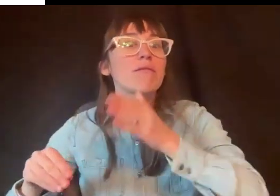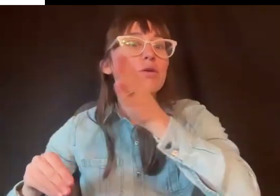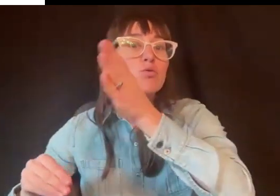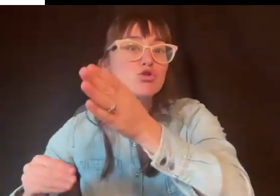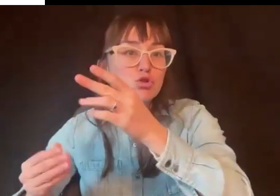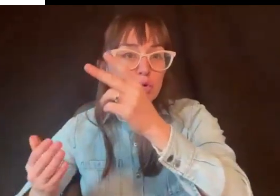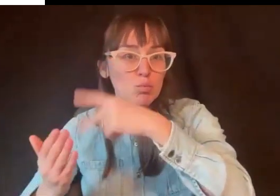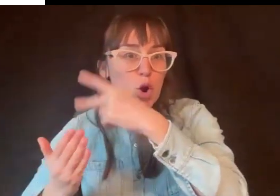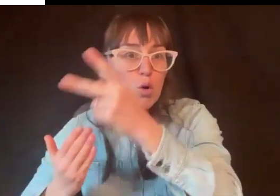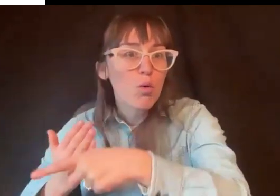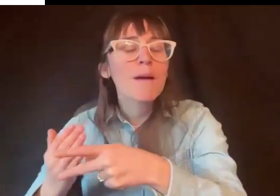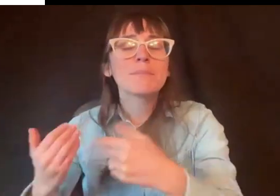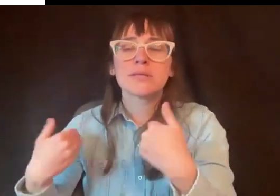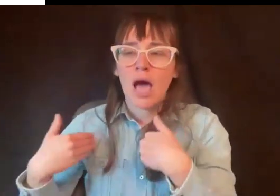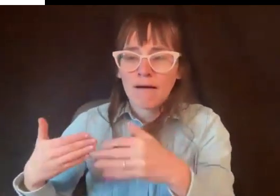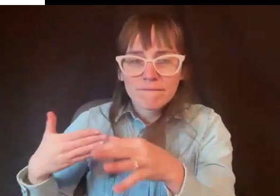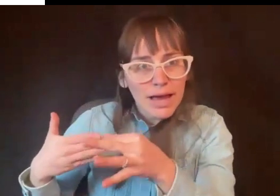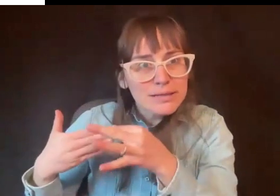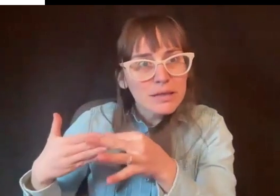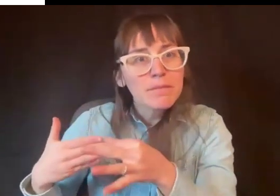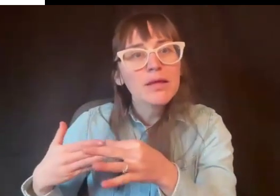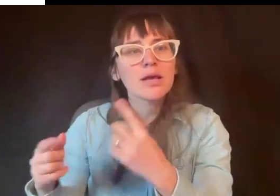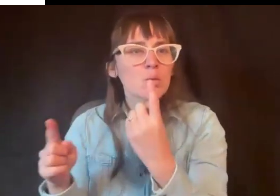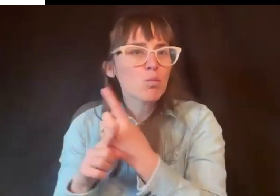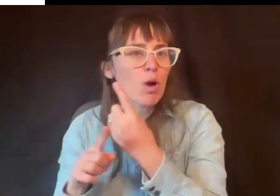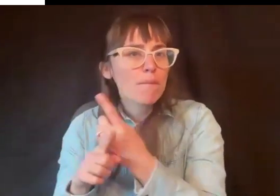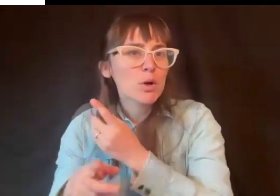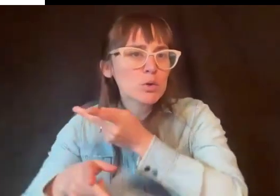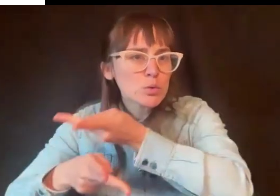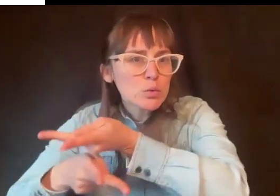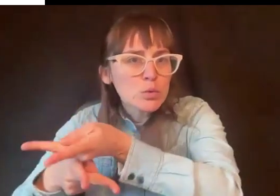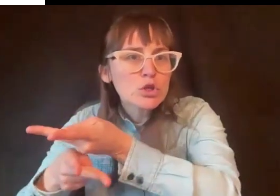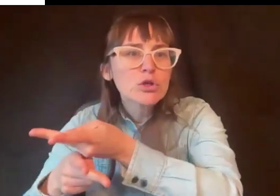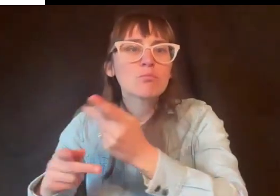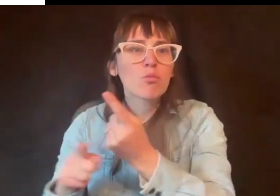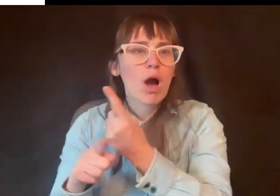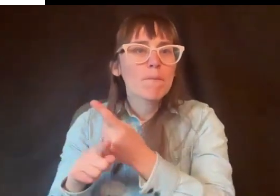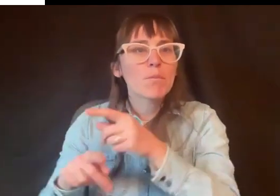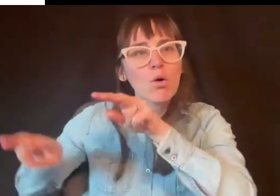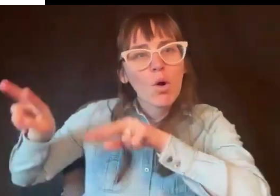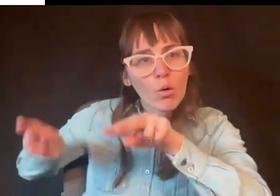are there, but that the right amount of stewardship and oversight is also there.